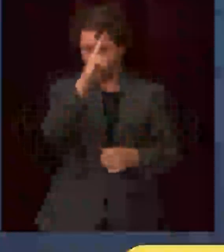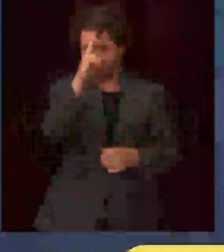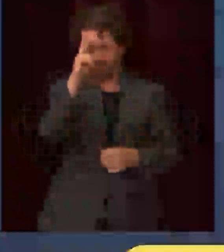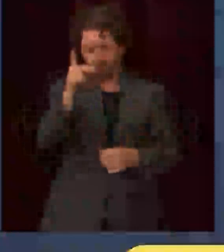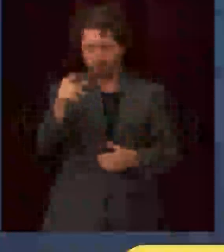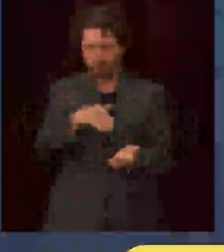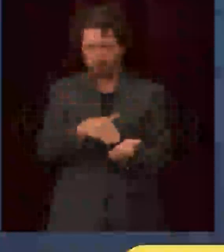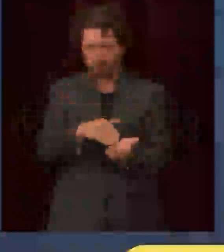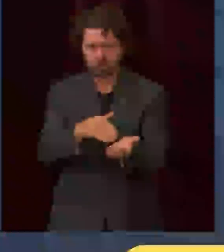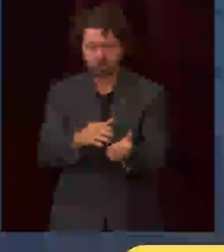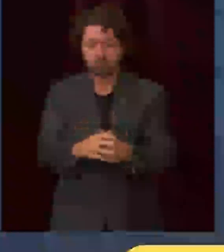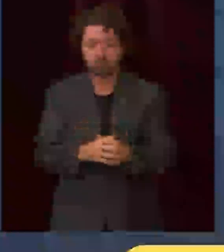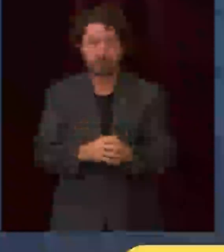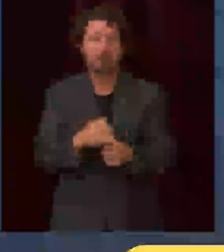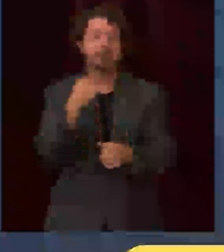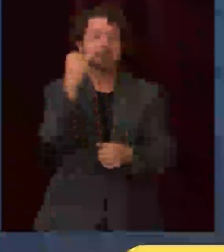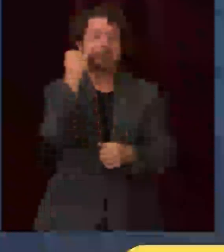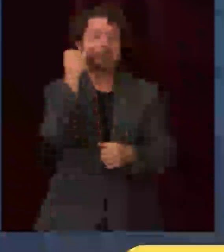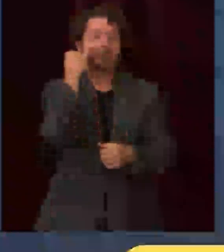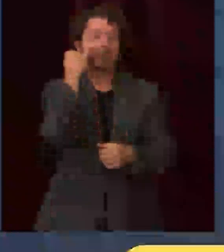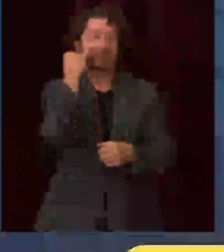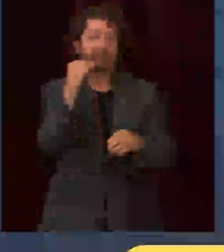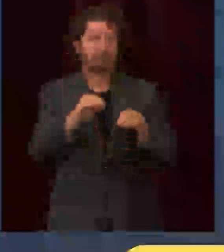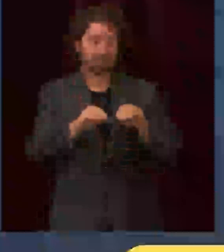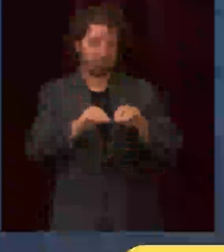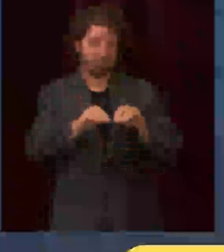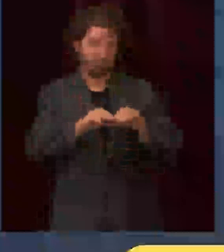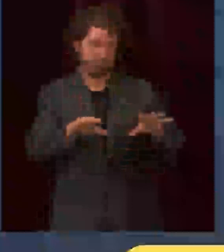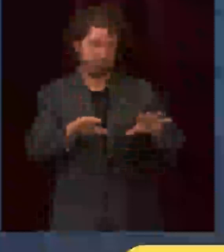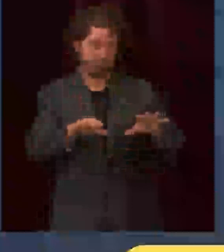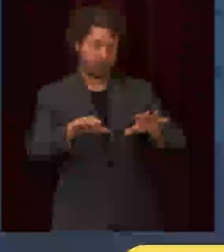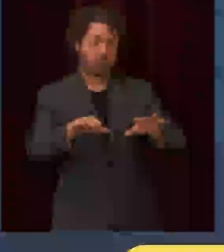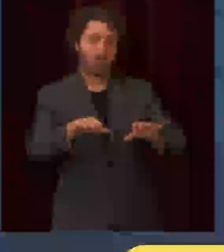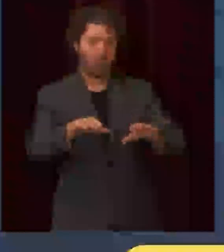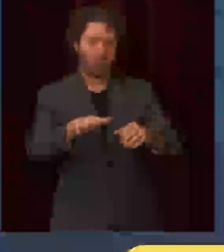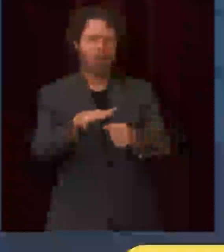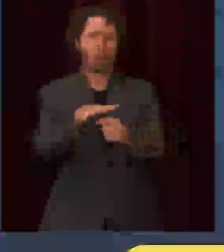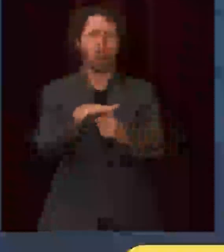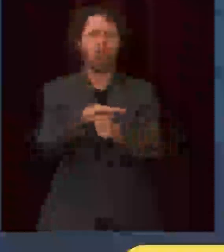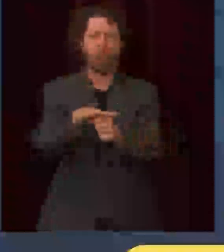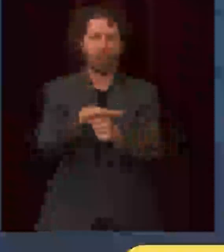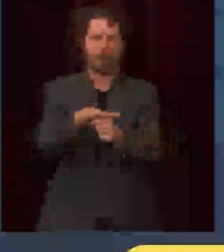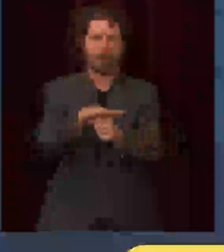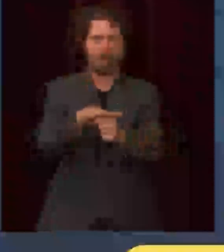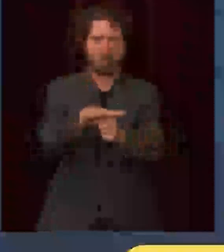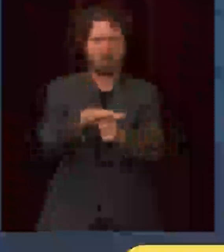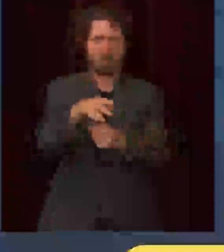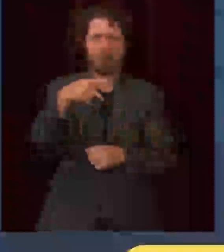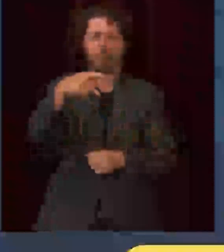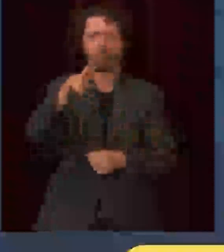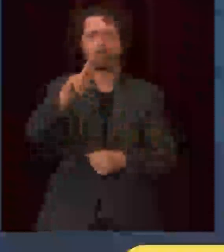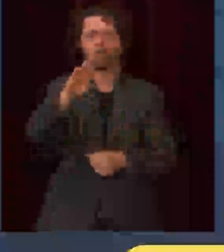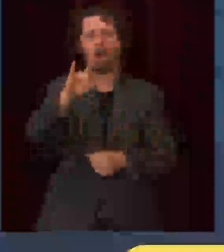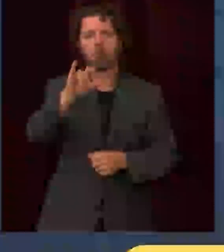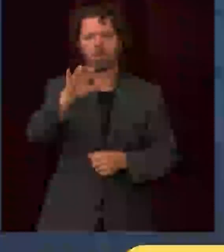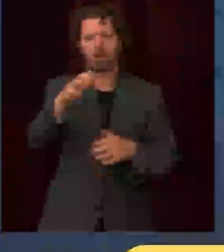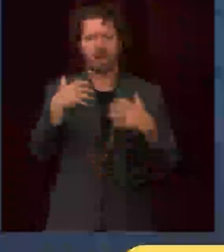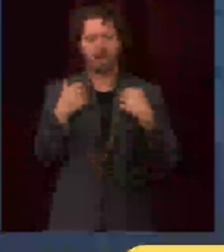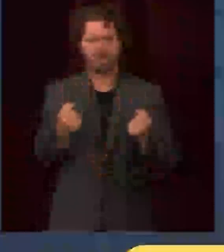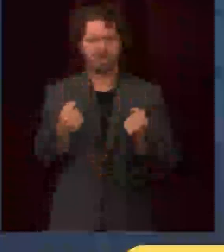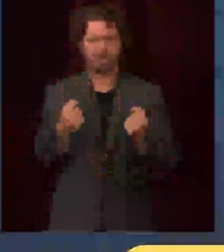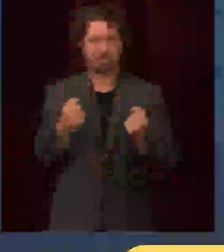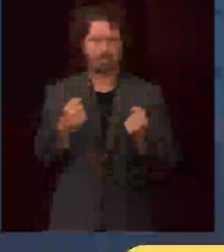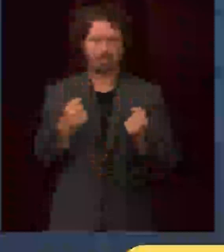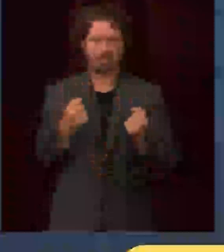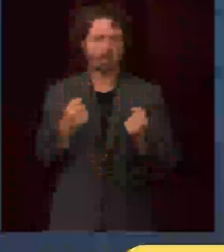oftentimes reports on them in the media as they find an outbreak, whether it's at a food processing